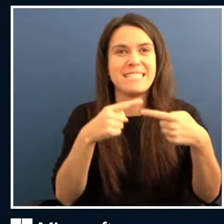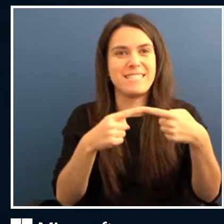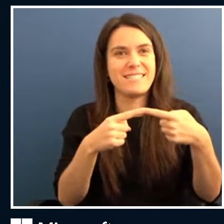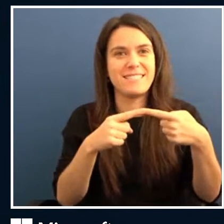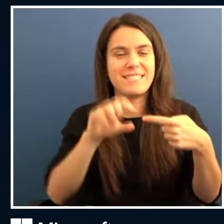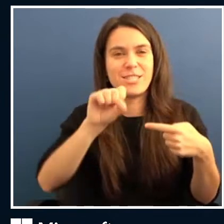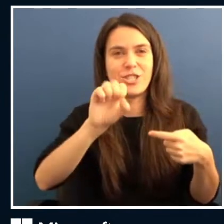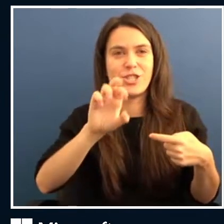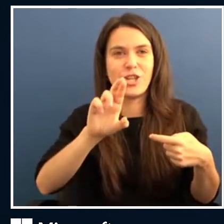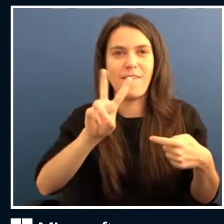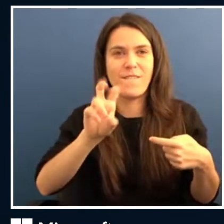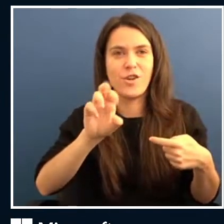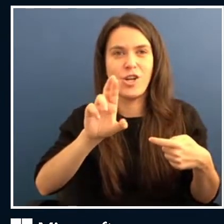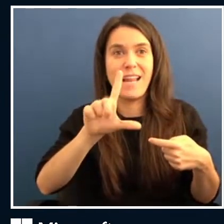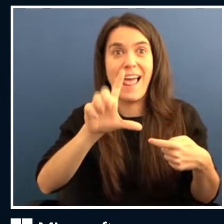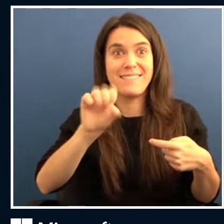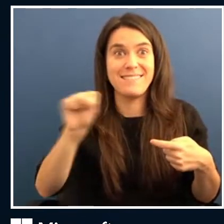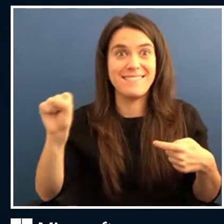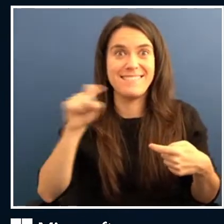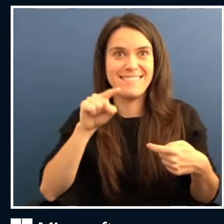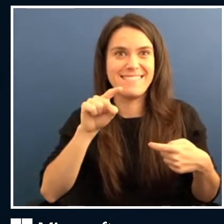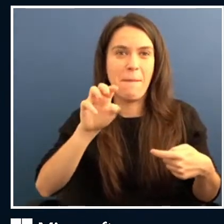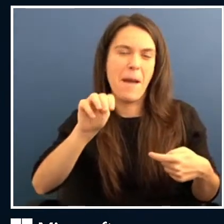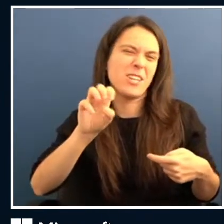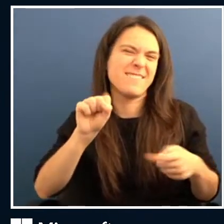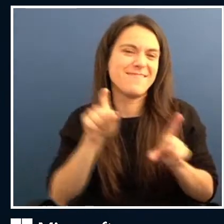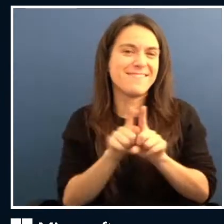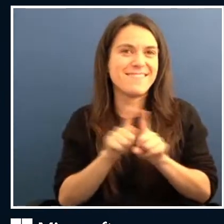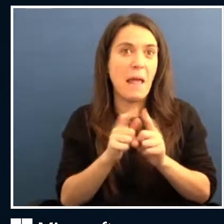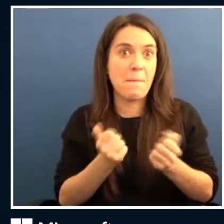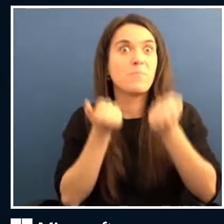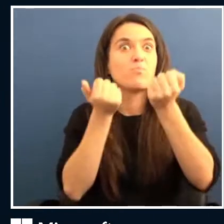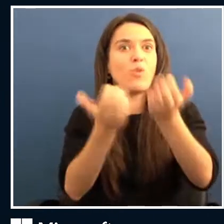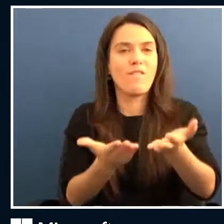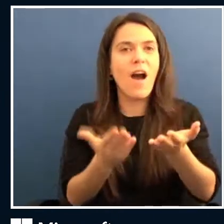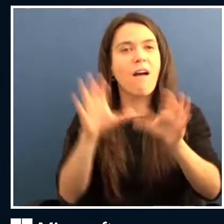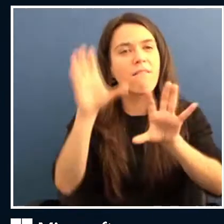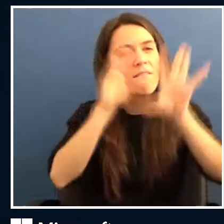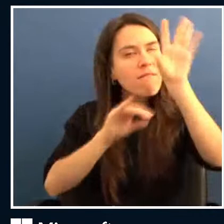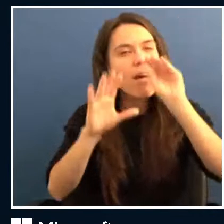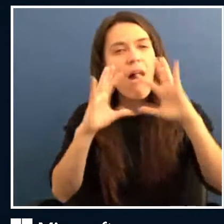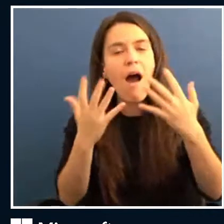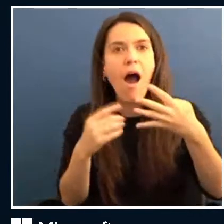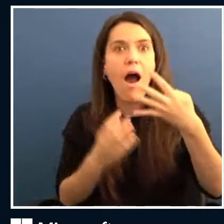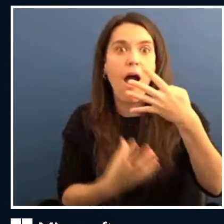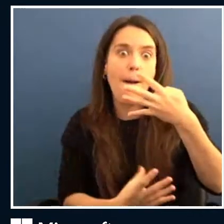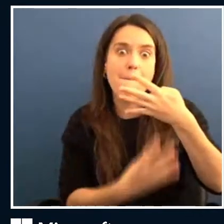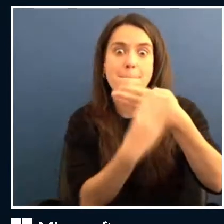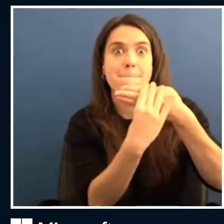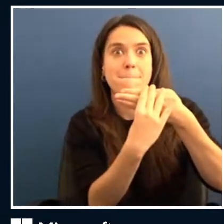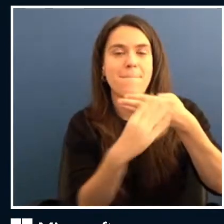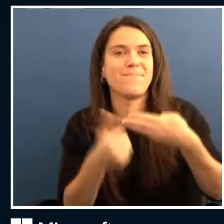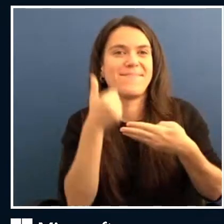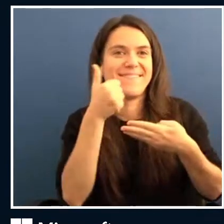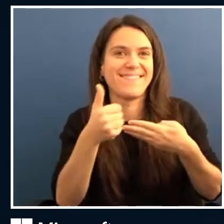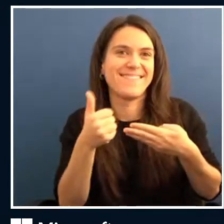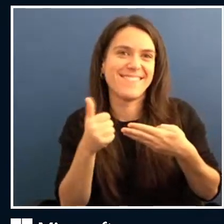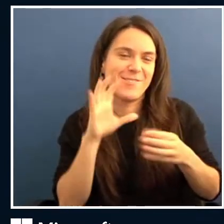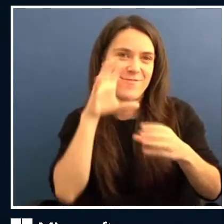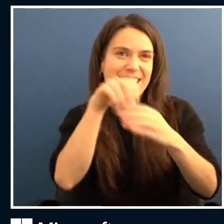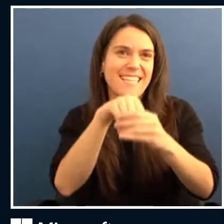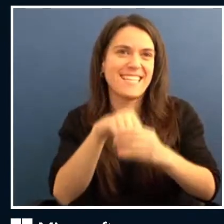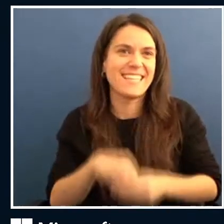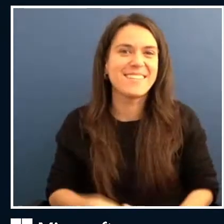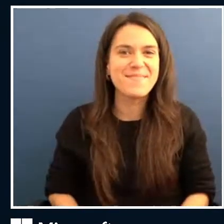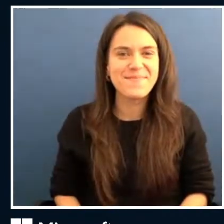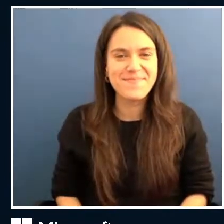you're interested in Custom Vision, serverless, and Azure functions and combining them all together, it's a really great challenge to be participating in right now.